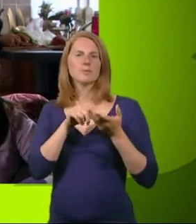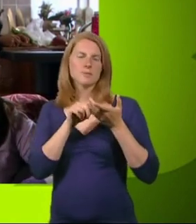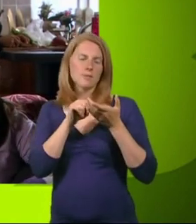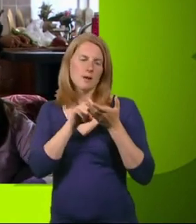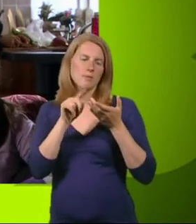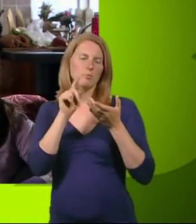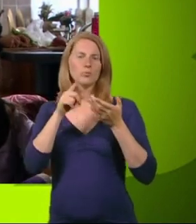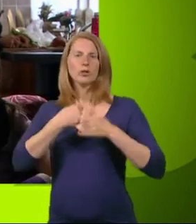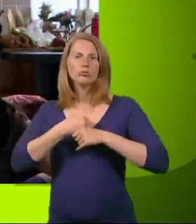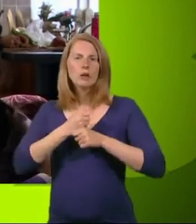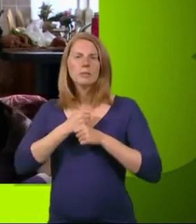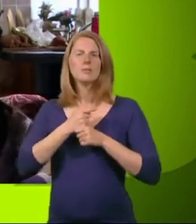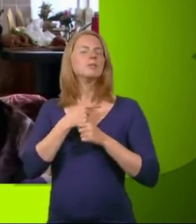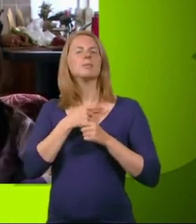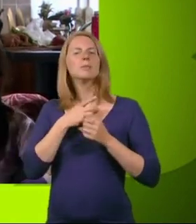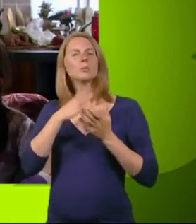stresses of the day.